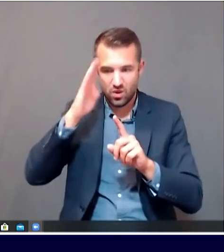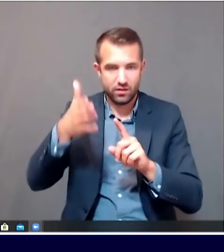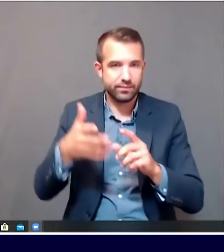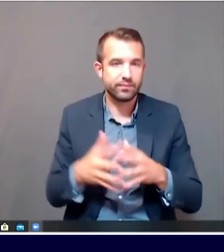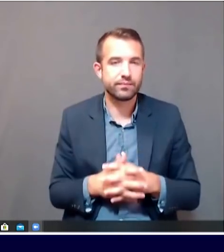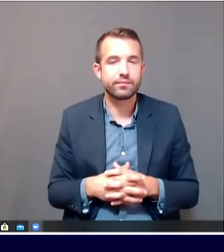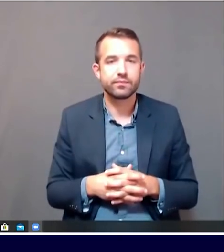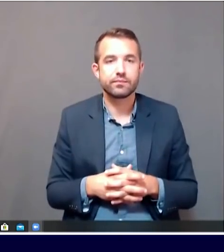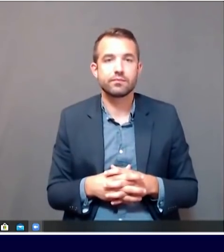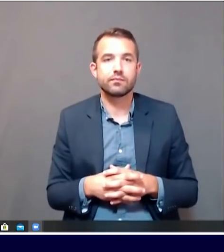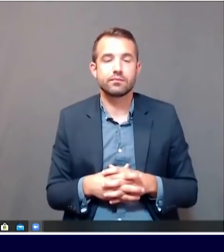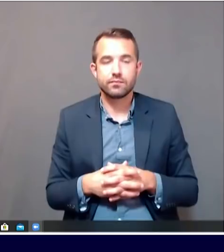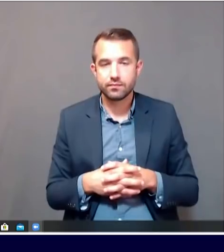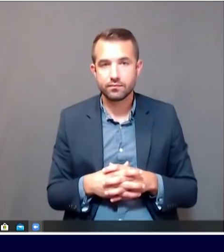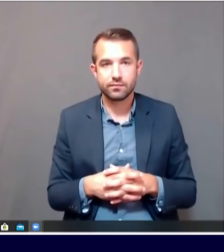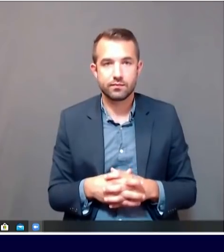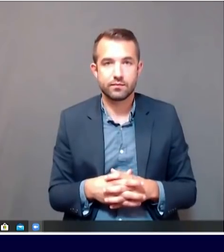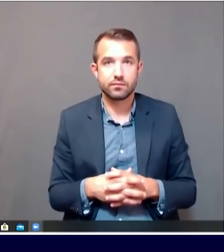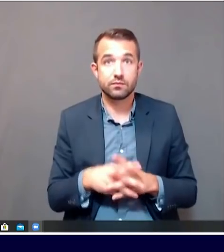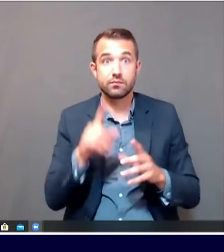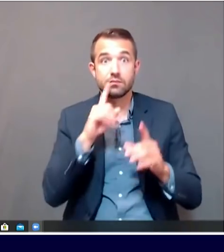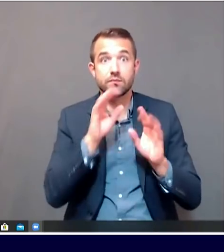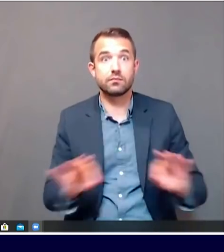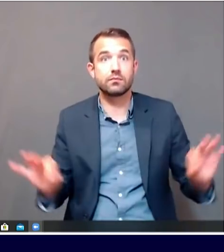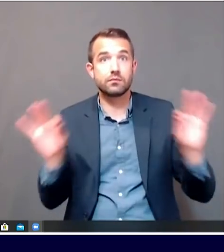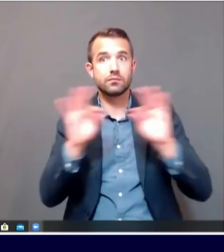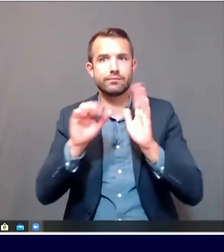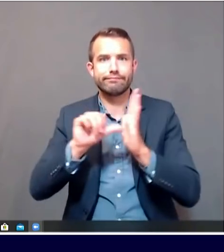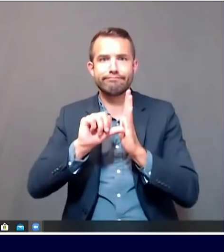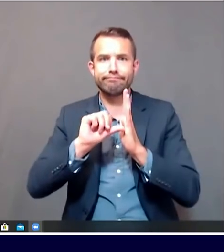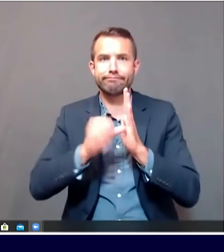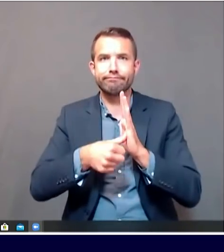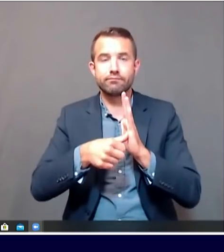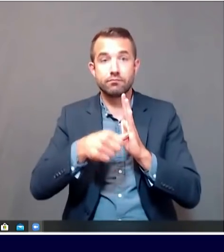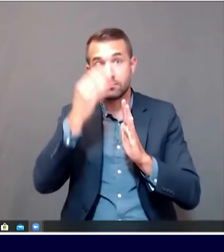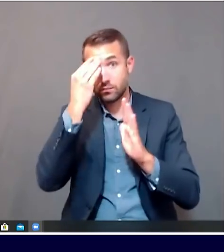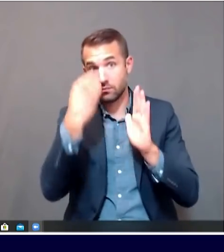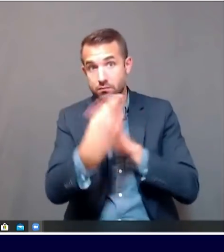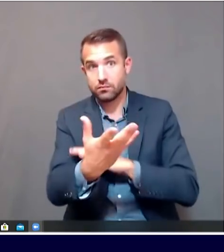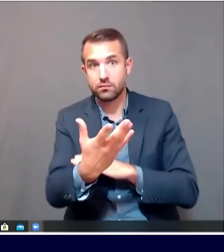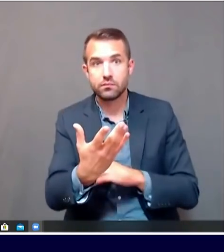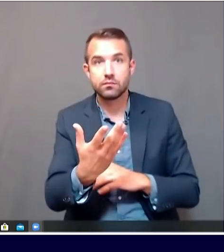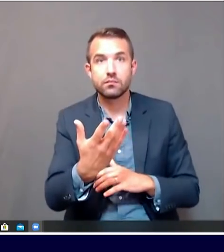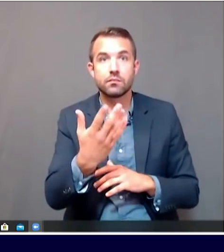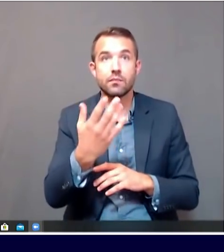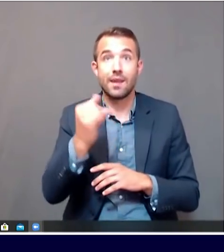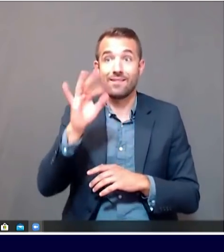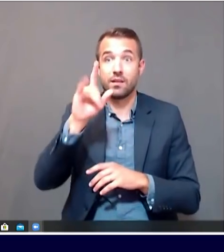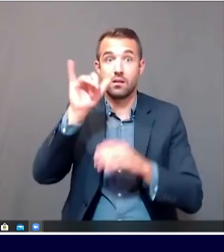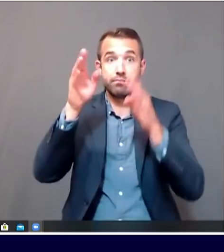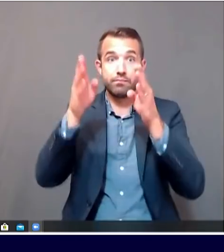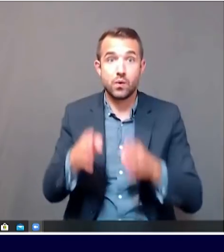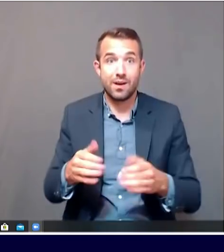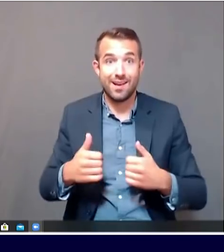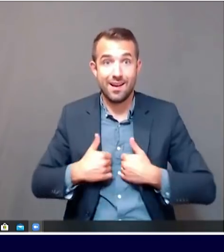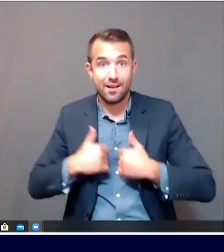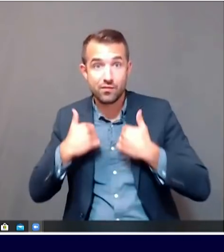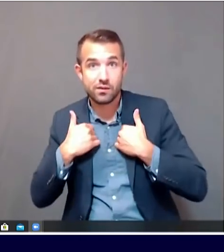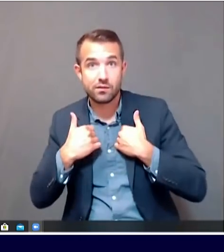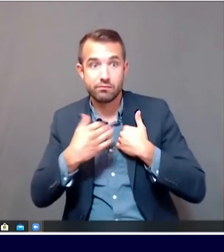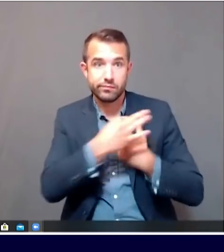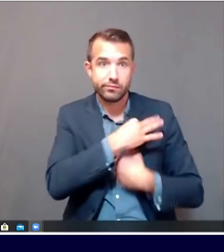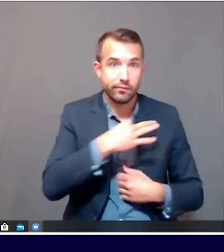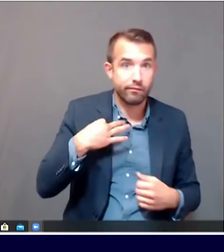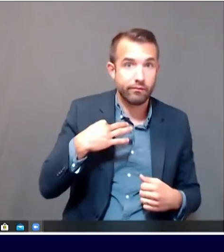is, one is that these are really to be used when individuals, be they residents or staff members, start showing